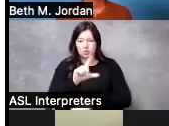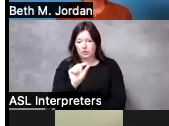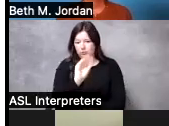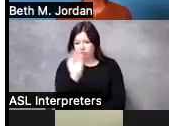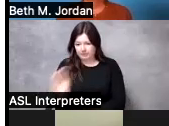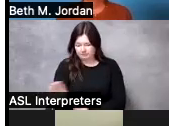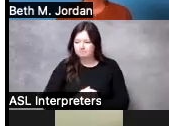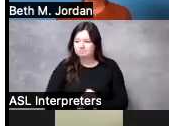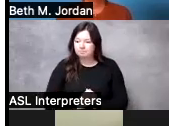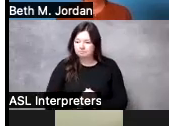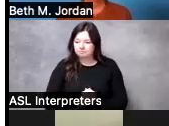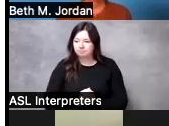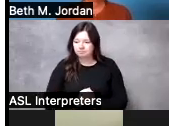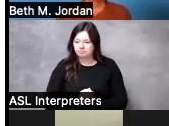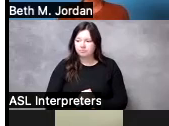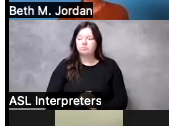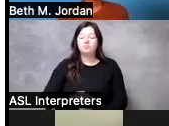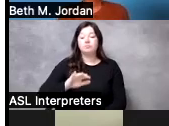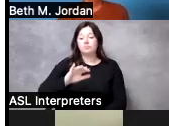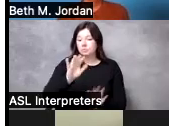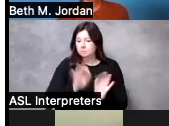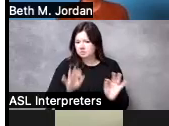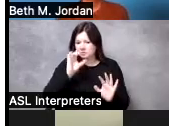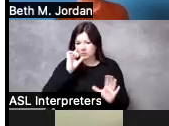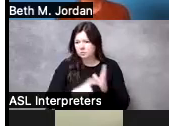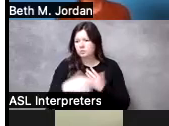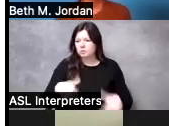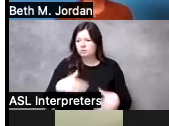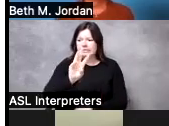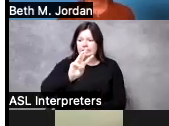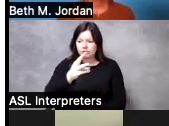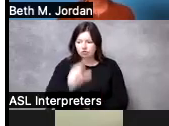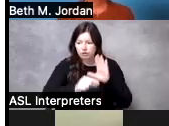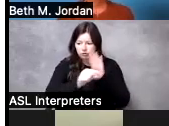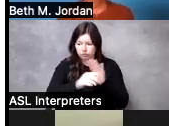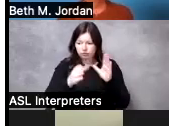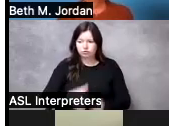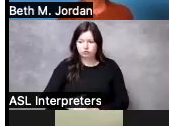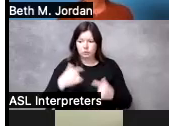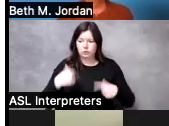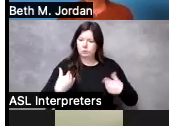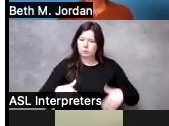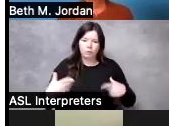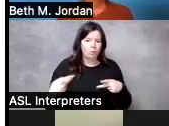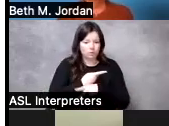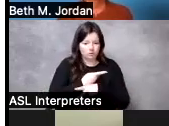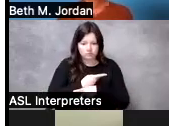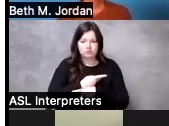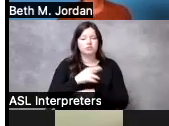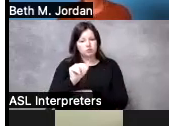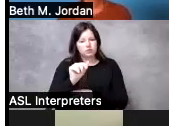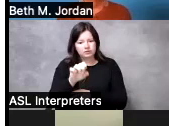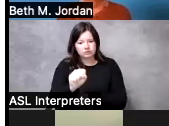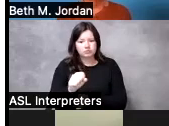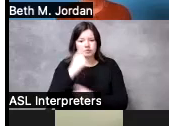Notably, sixth graders experienced the largest increases on these indicators, with rates of suicidal ideation and planning more